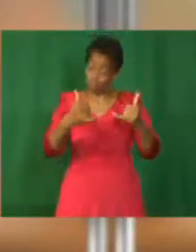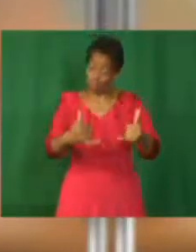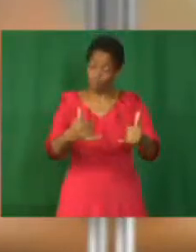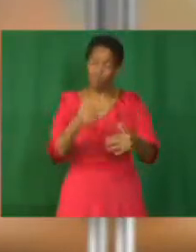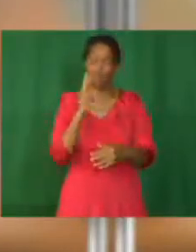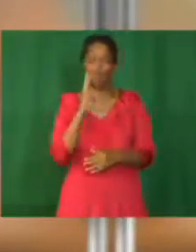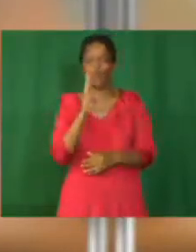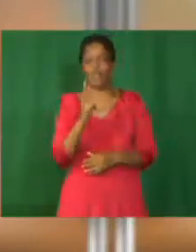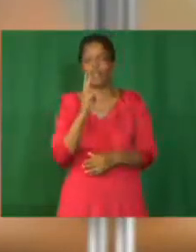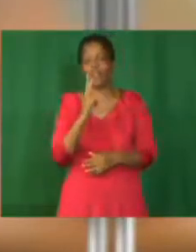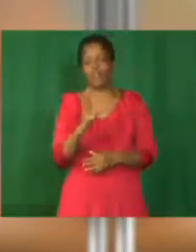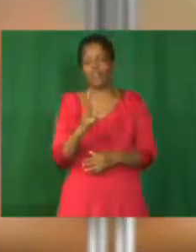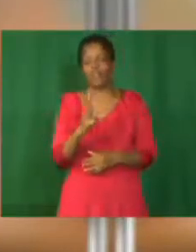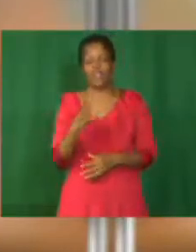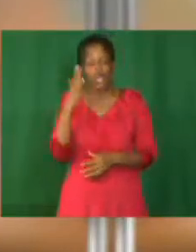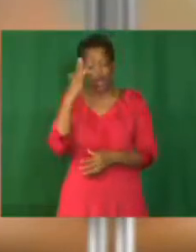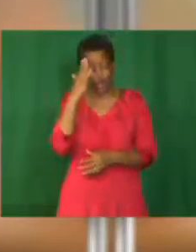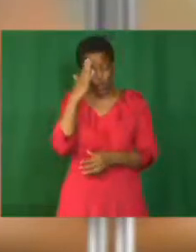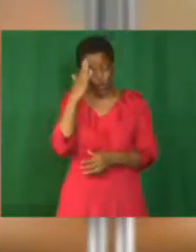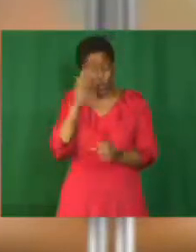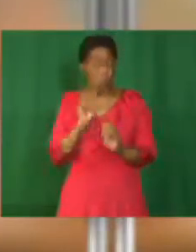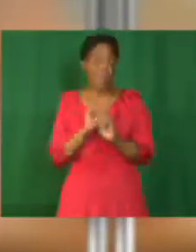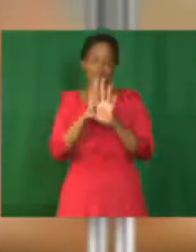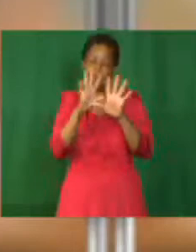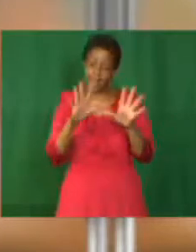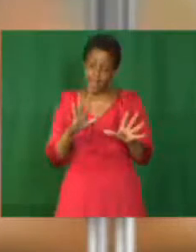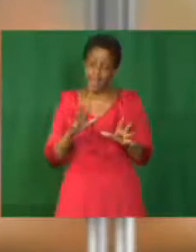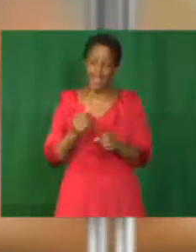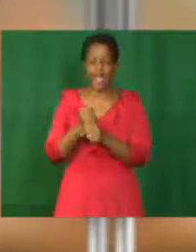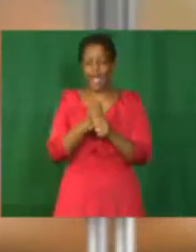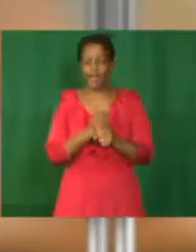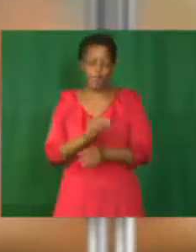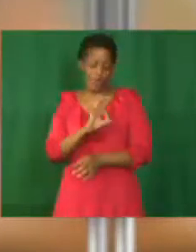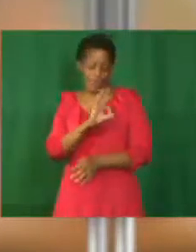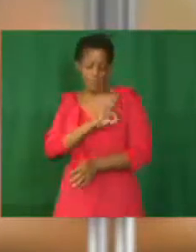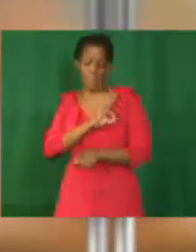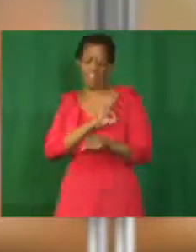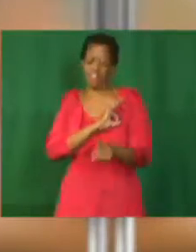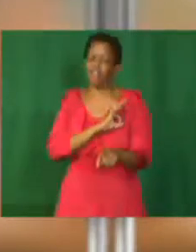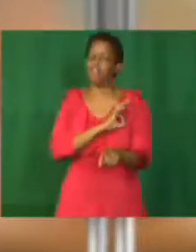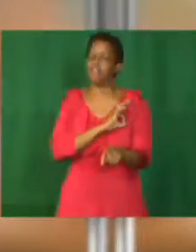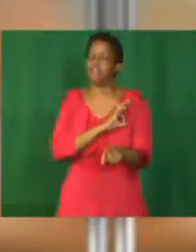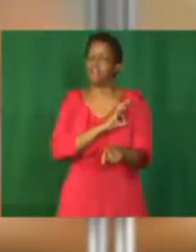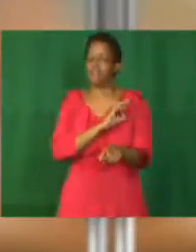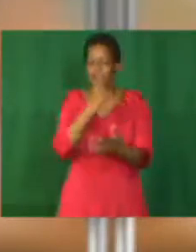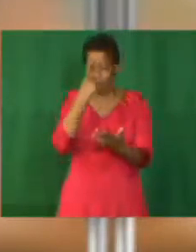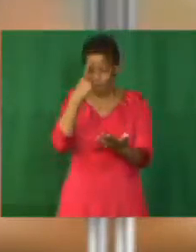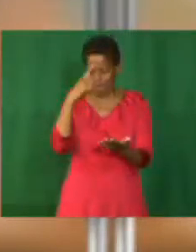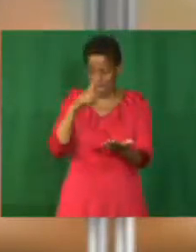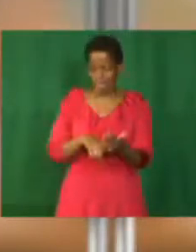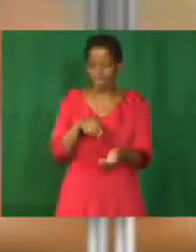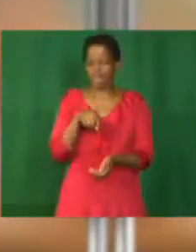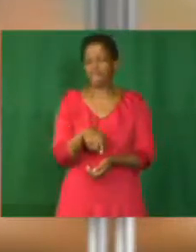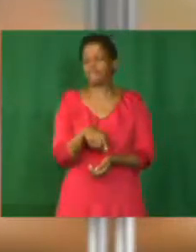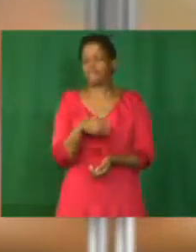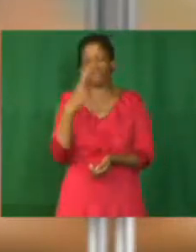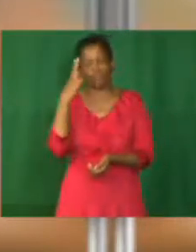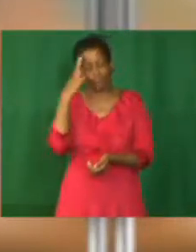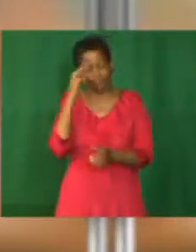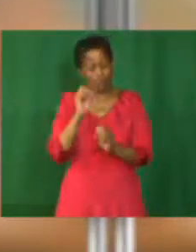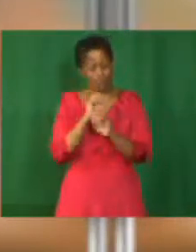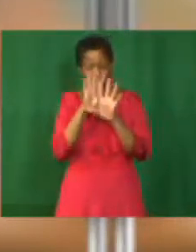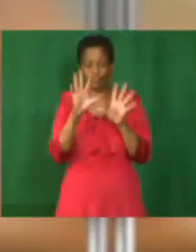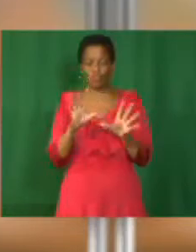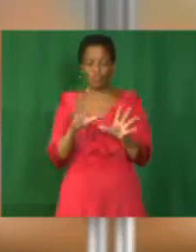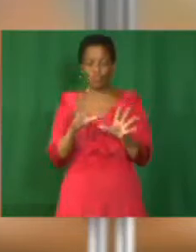pertaining that particular church or faith that you believe in. And then we also learn that prayer